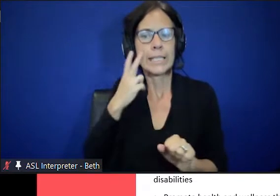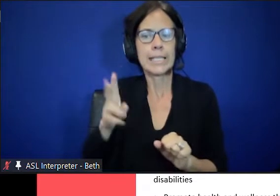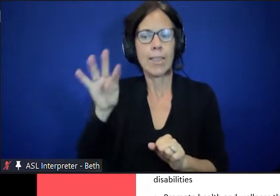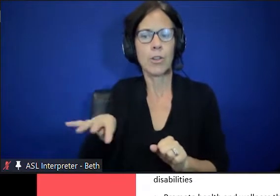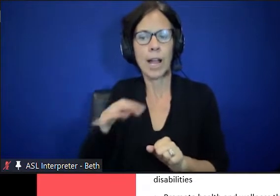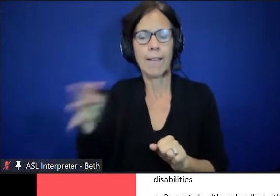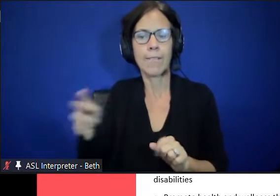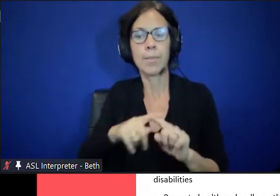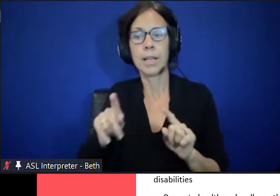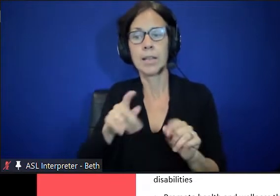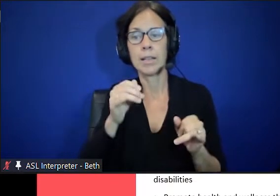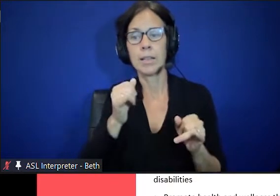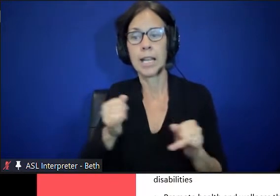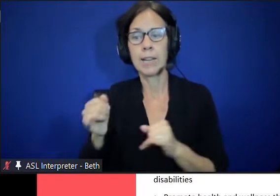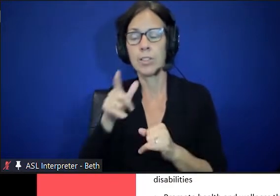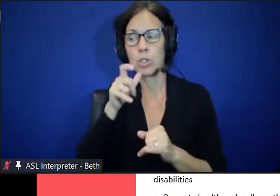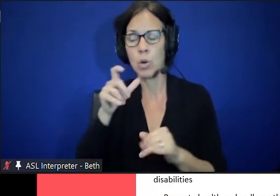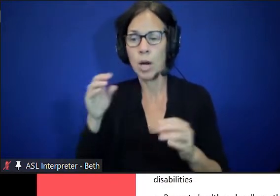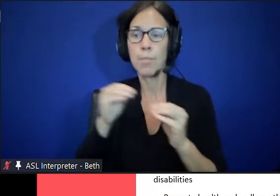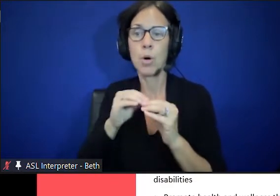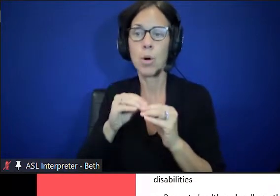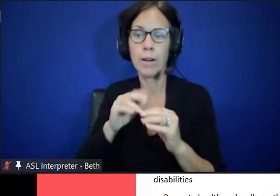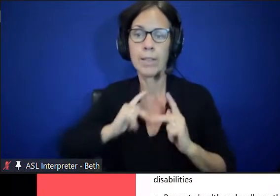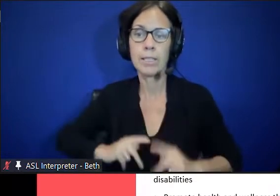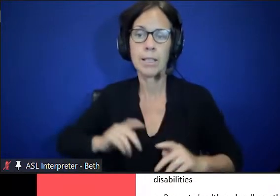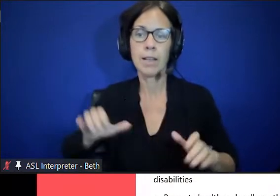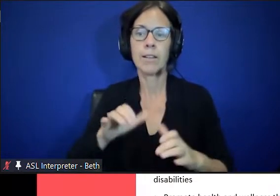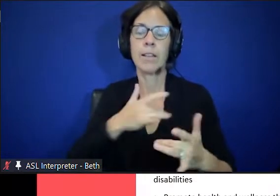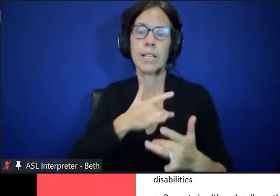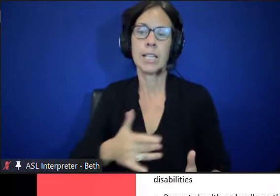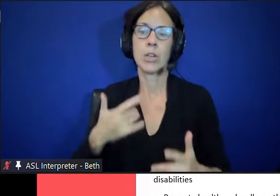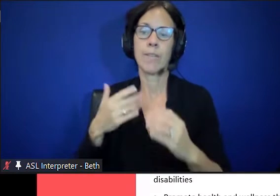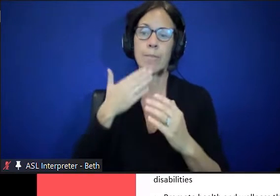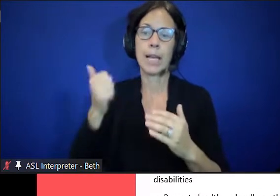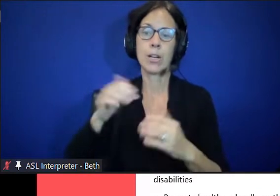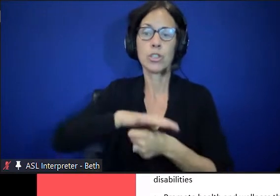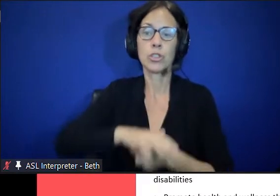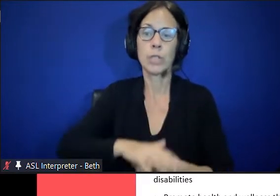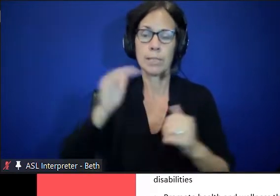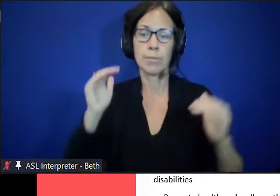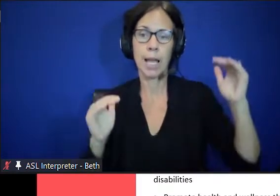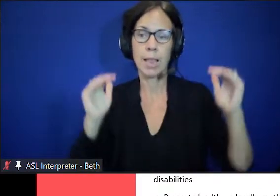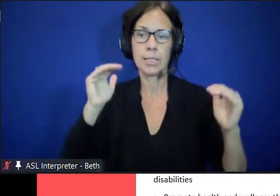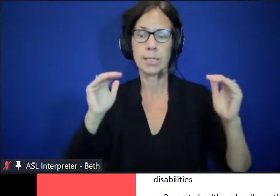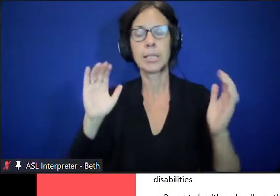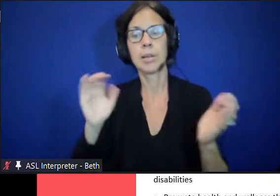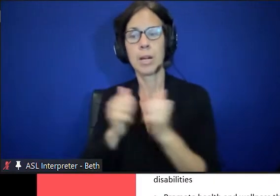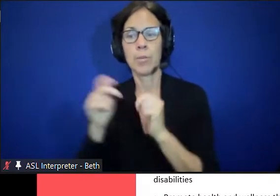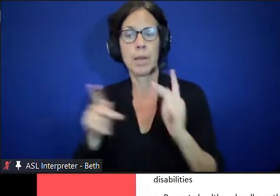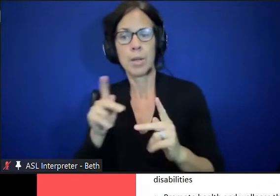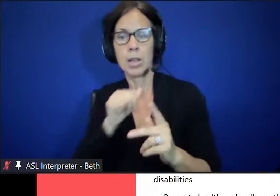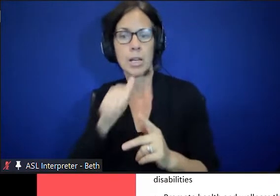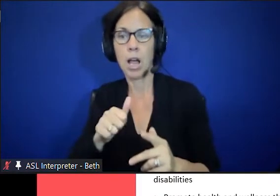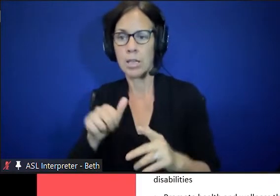but individuals who are more physically active tend to have better stress balance than the ones that aren't as physically